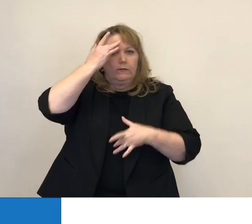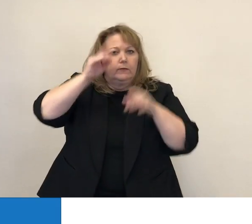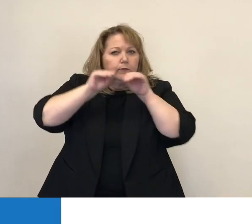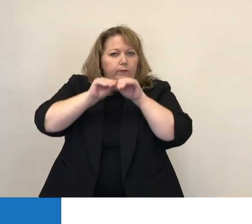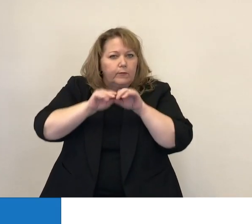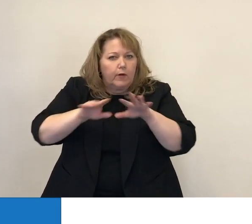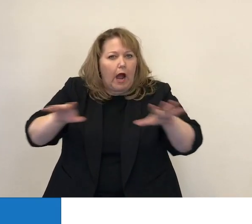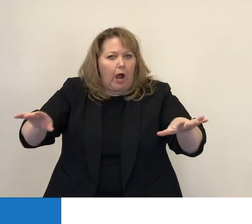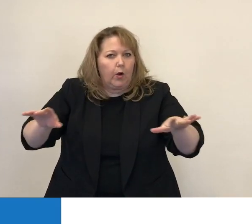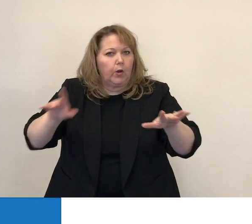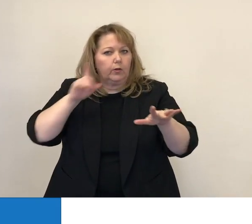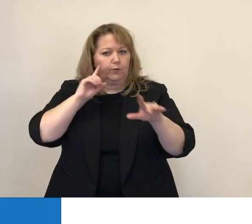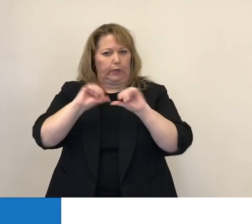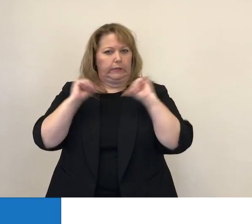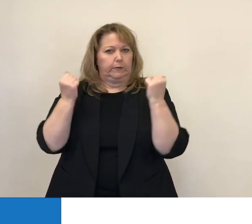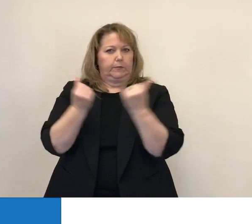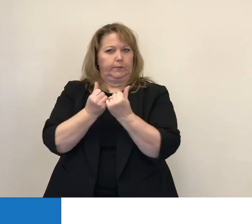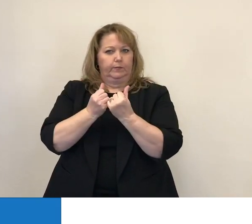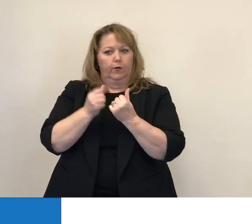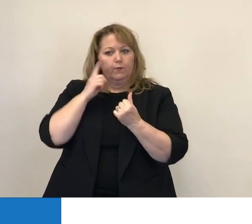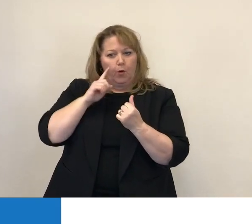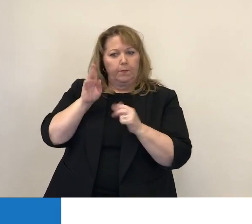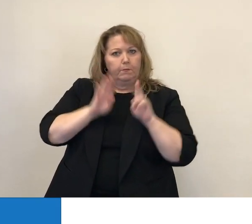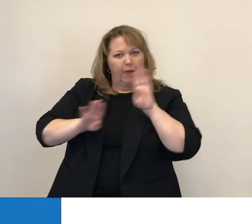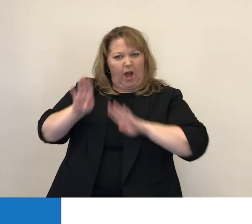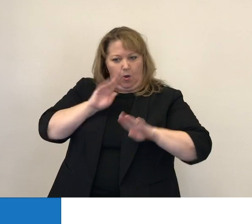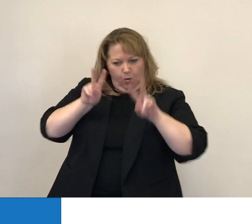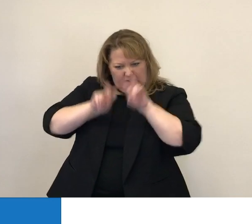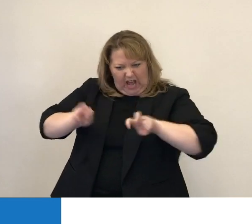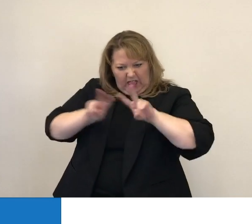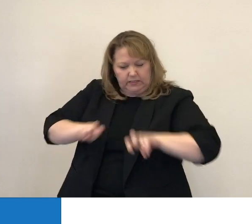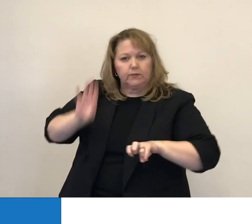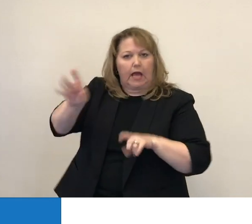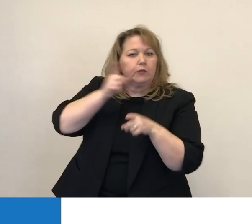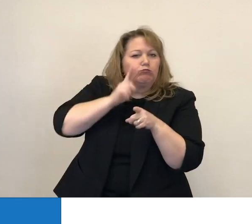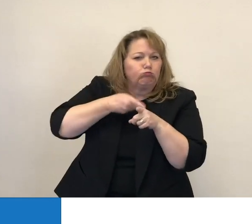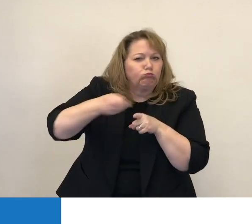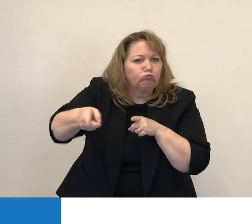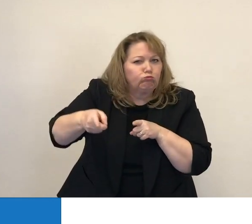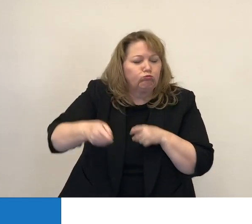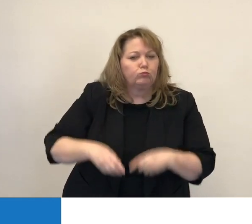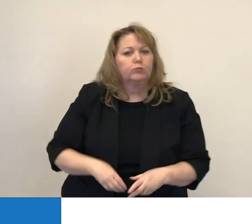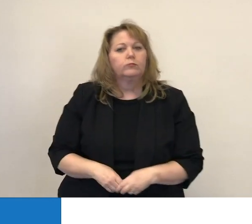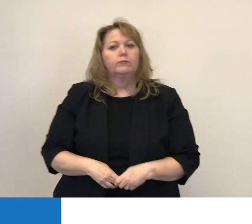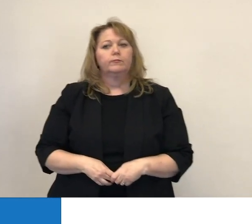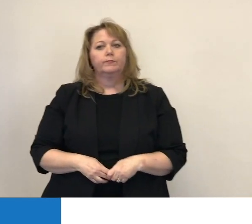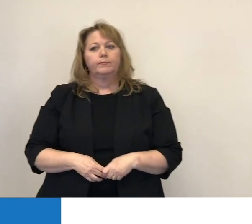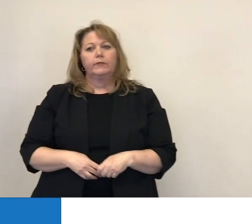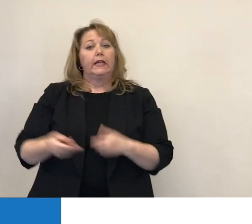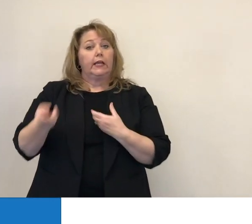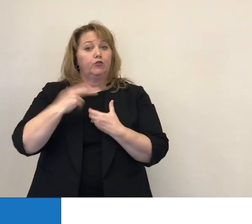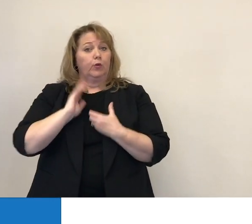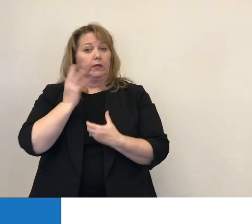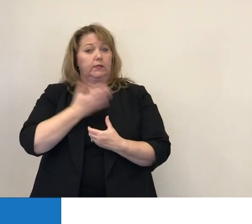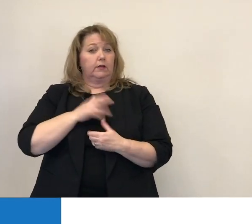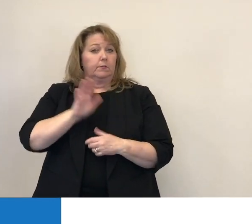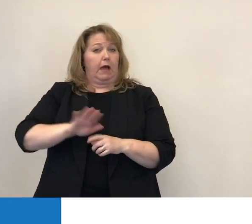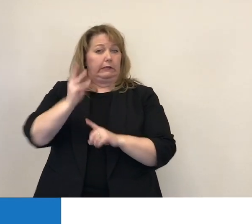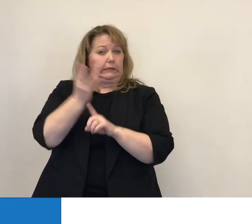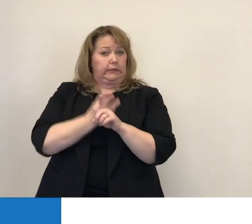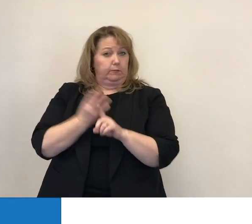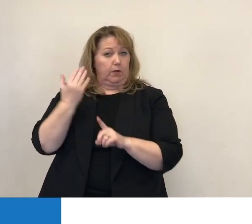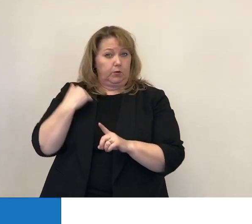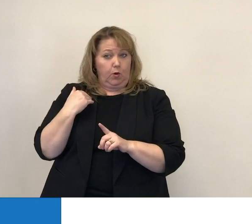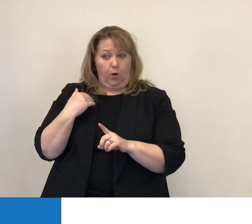American Association of Bioanalysis. He joined the Nevada State Public Health Laboratory about 6 months ago and has already